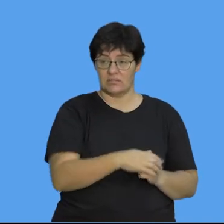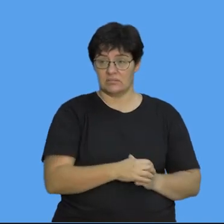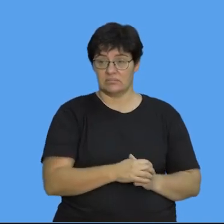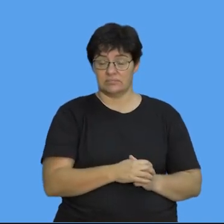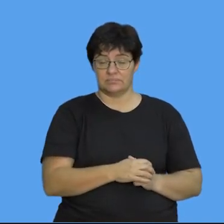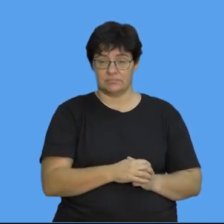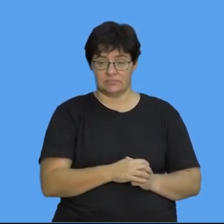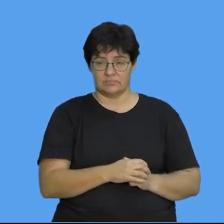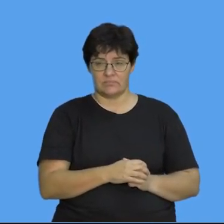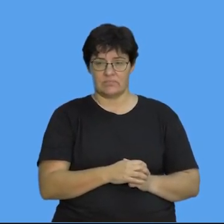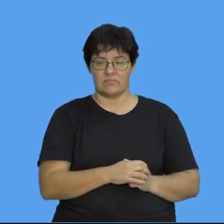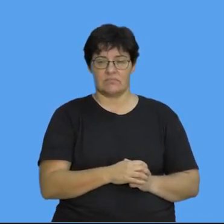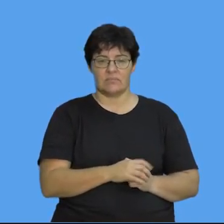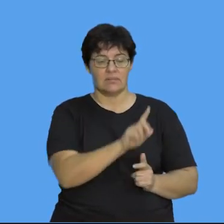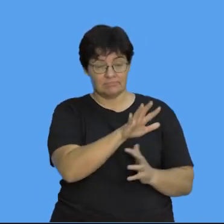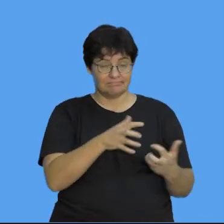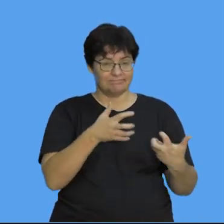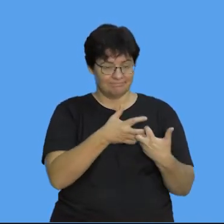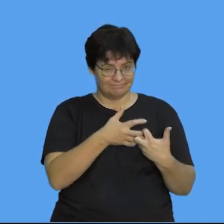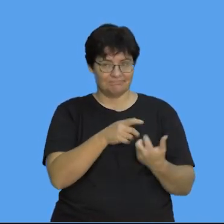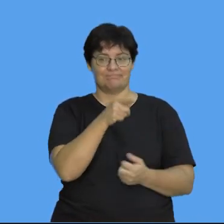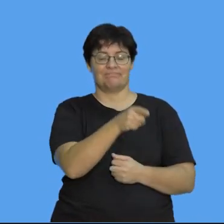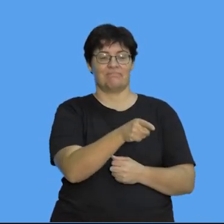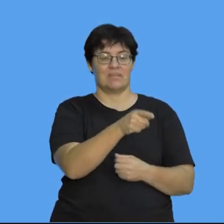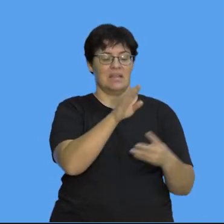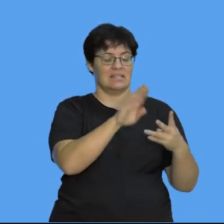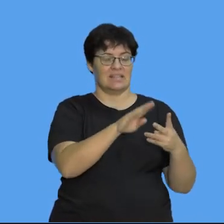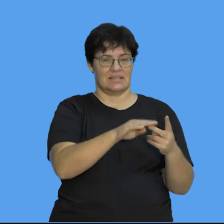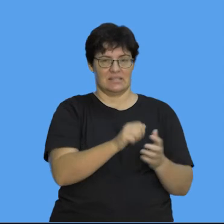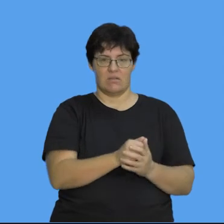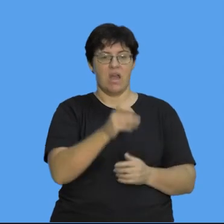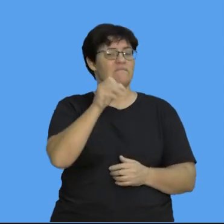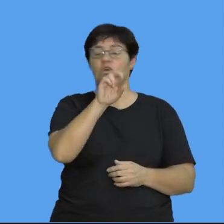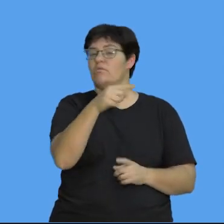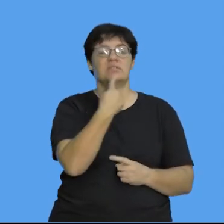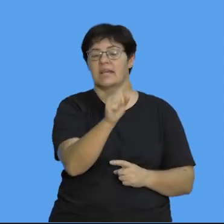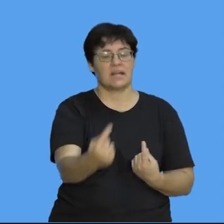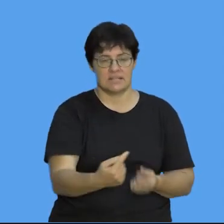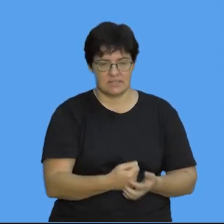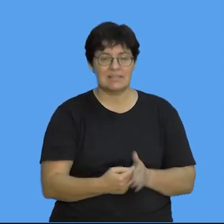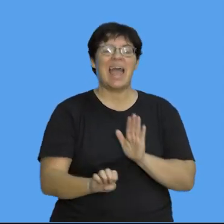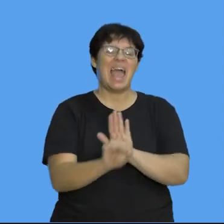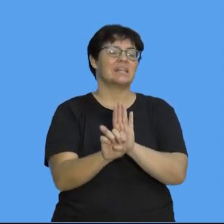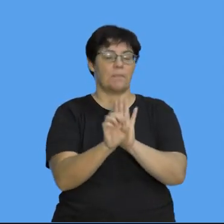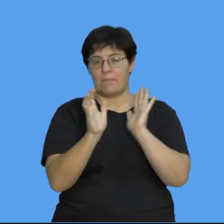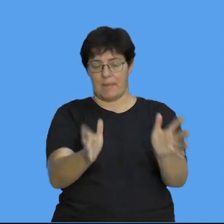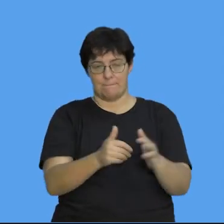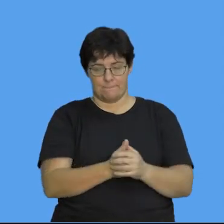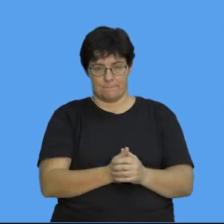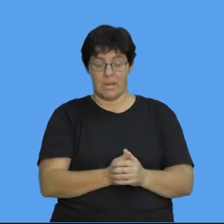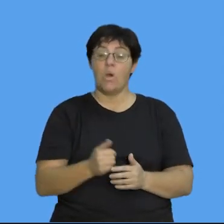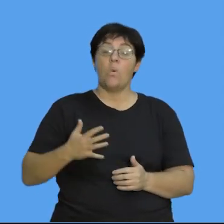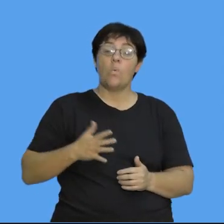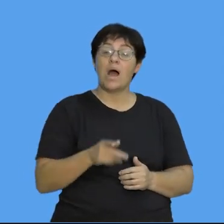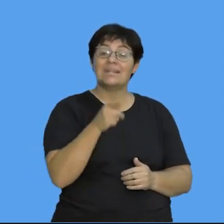fern. So the plant group, you cannot say fern. That is an example, right? It